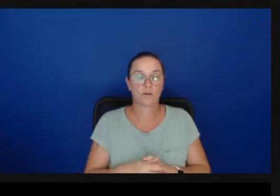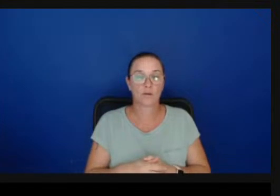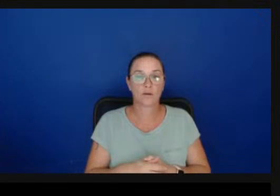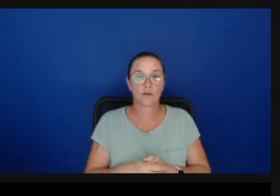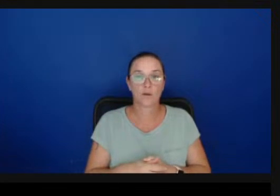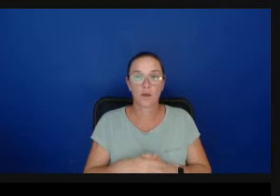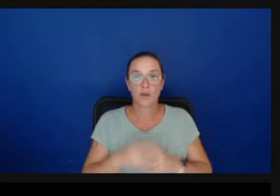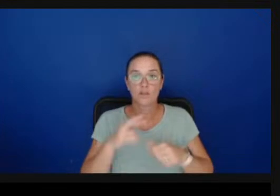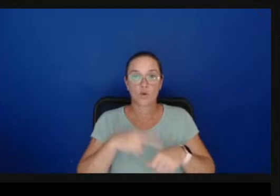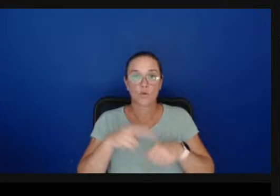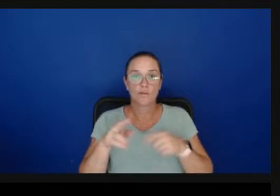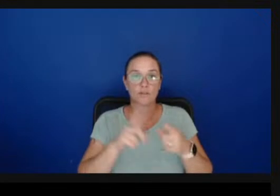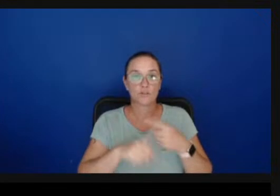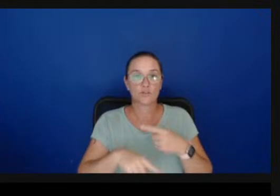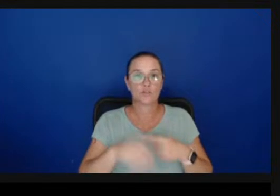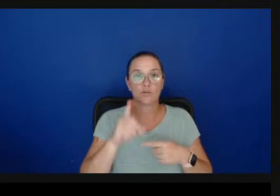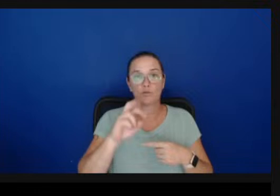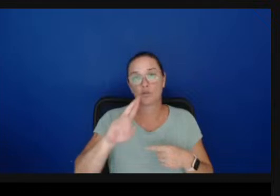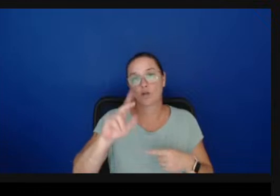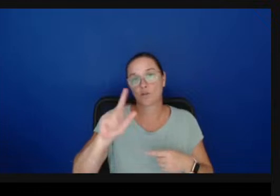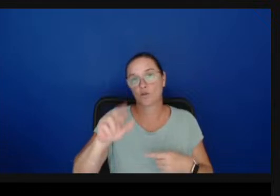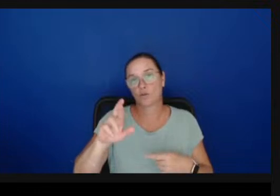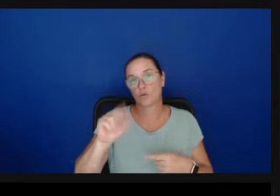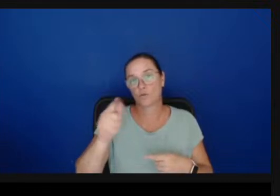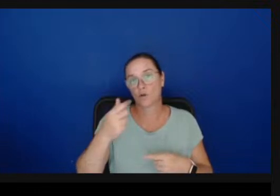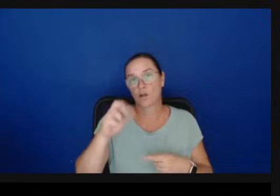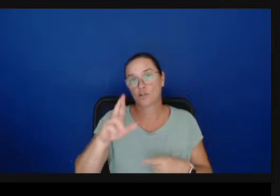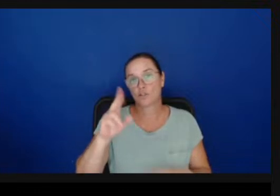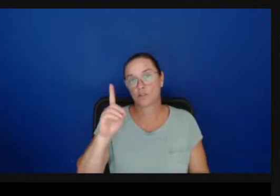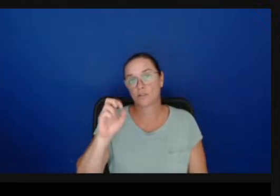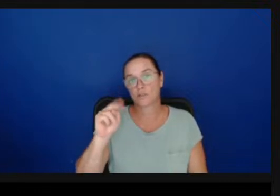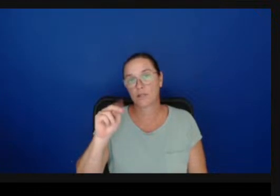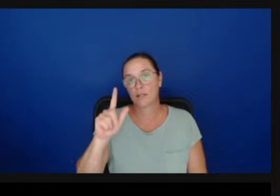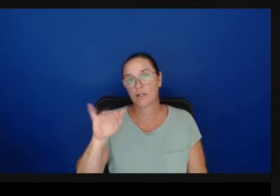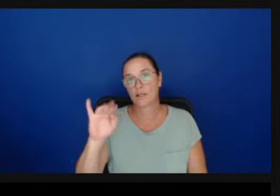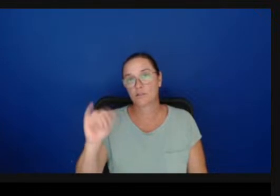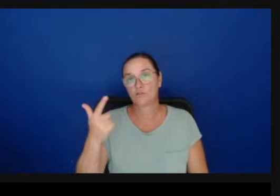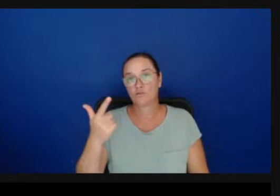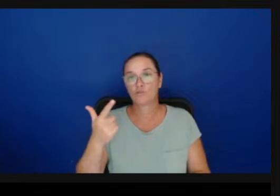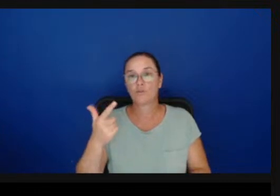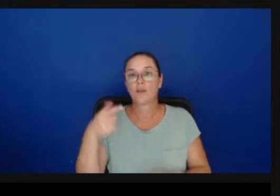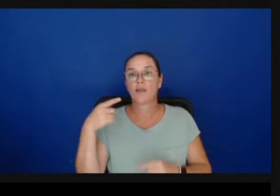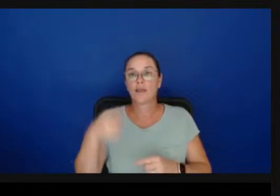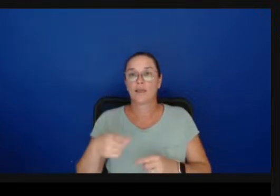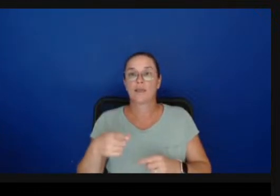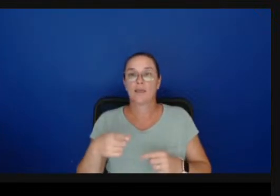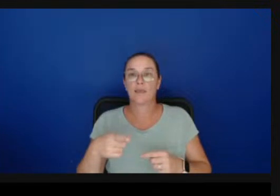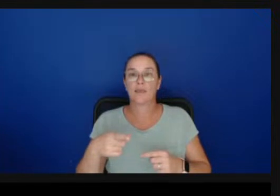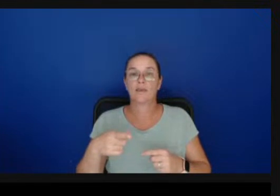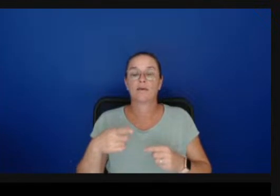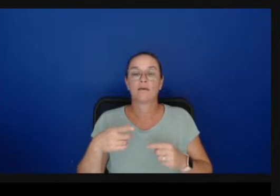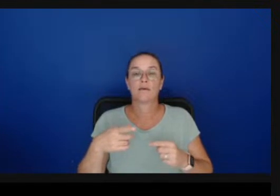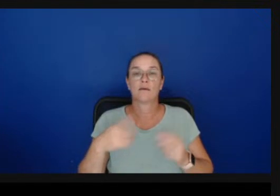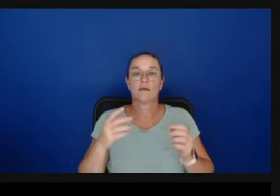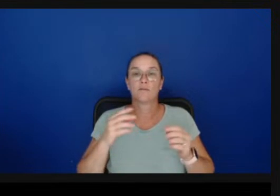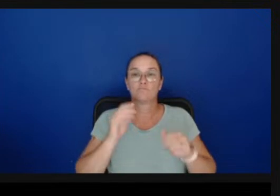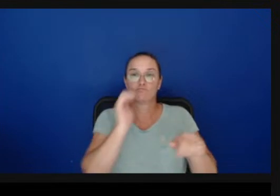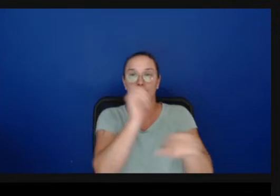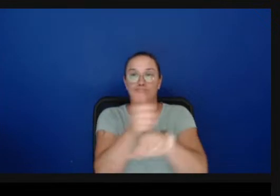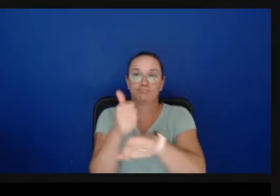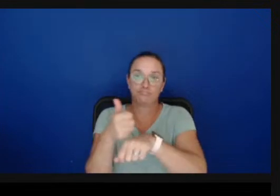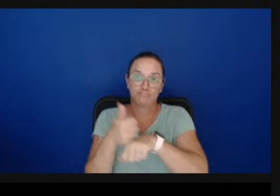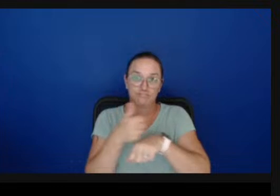reference to Dr. Roger Denlinger from Cascades, who came to Hawaii and deployed all these seismic nodes